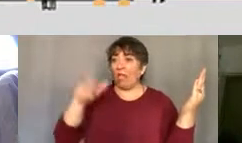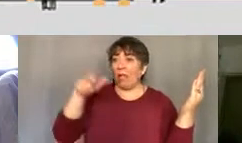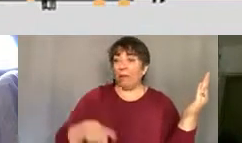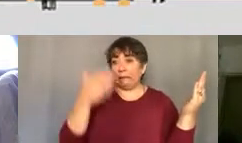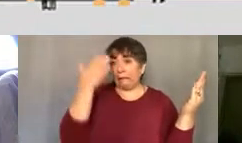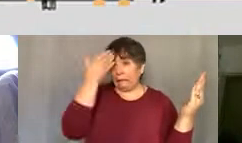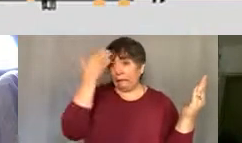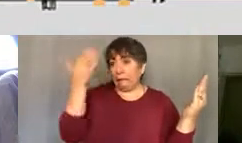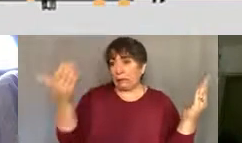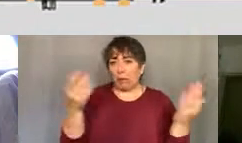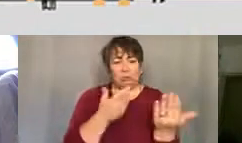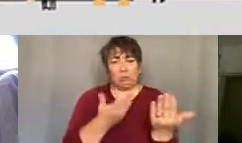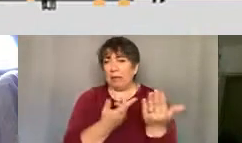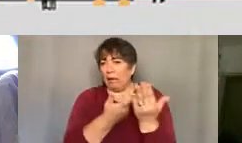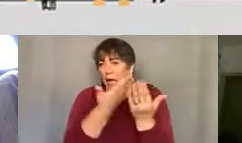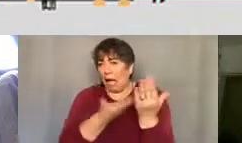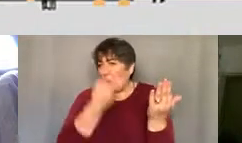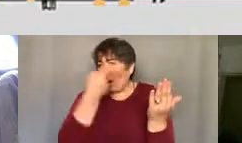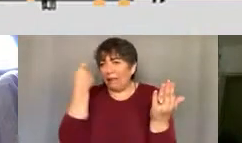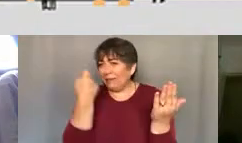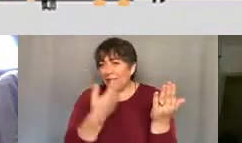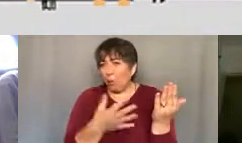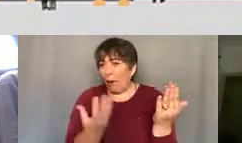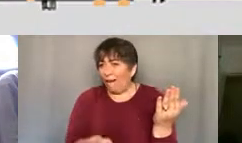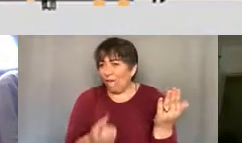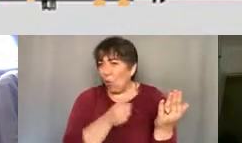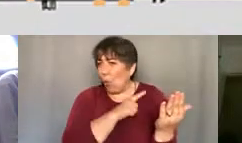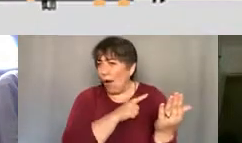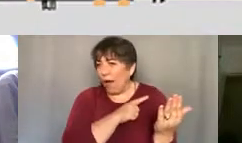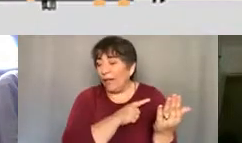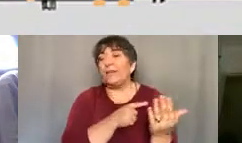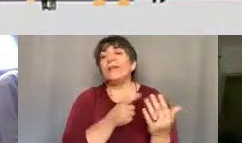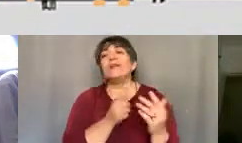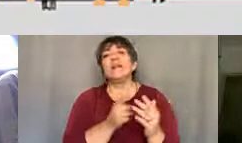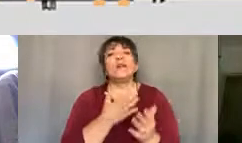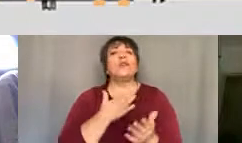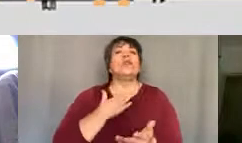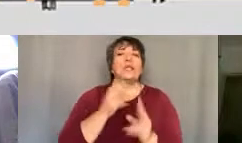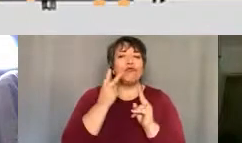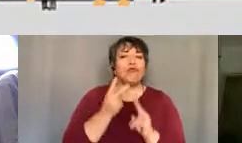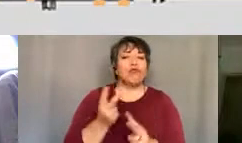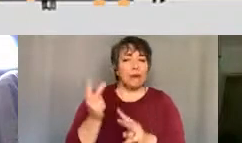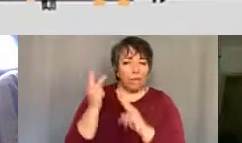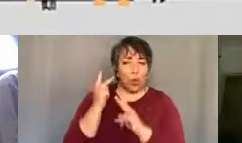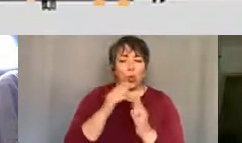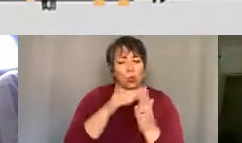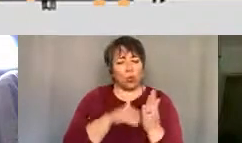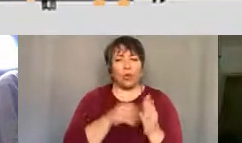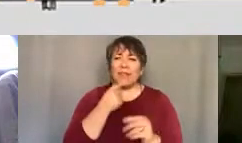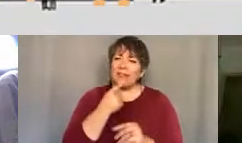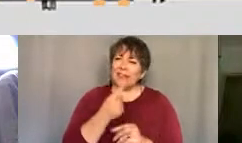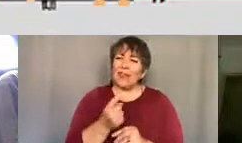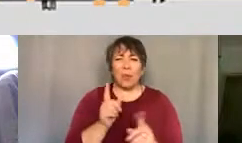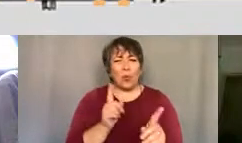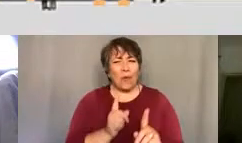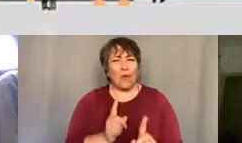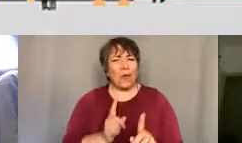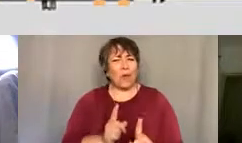those decisions around treatment, and having really good conversations around medicines and being really involved in a medication